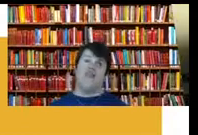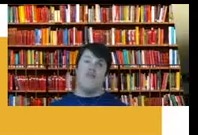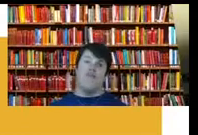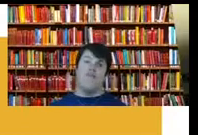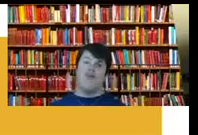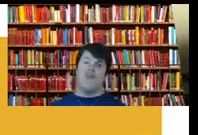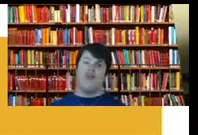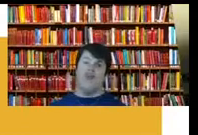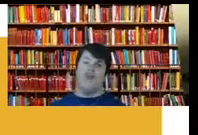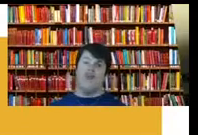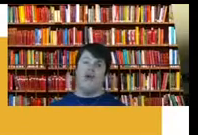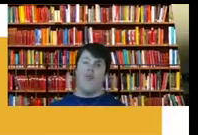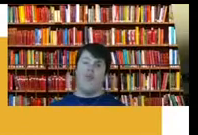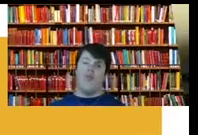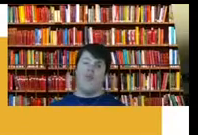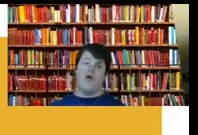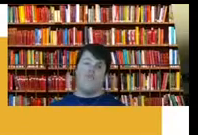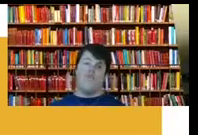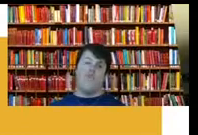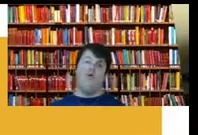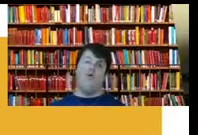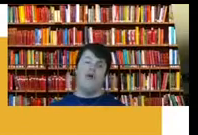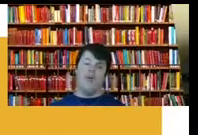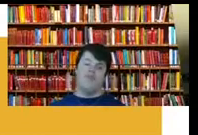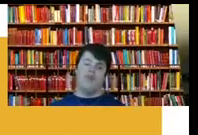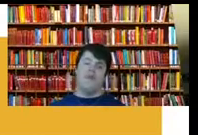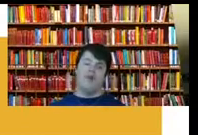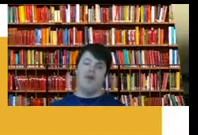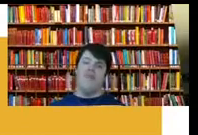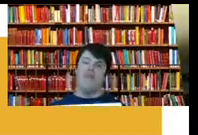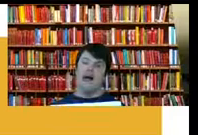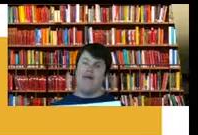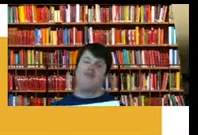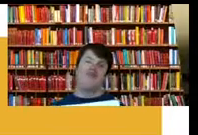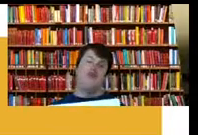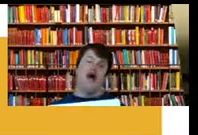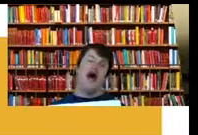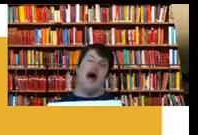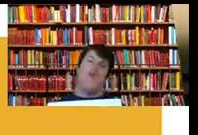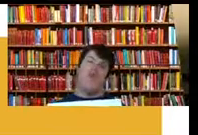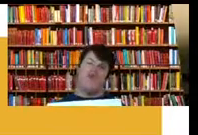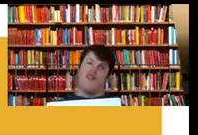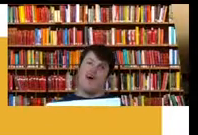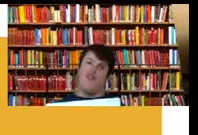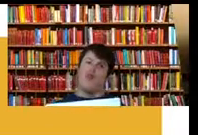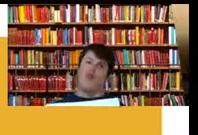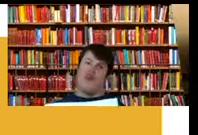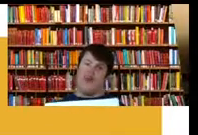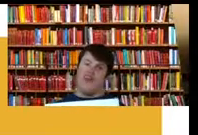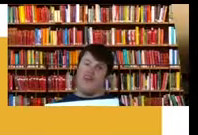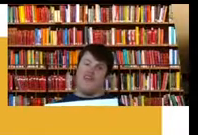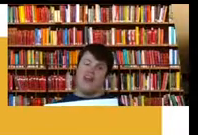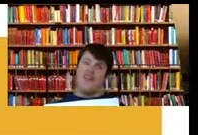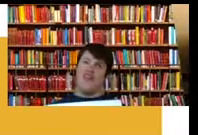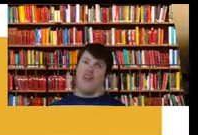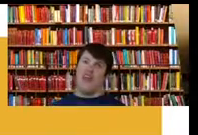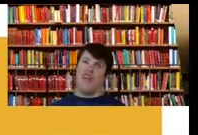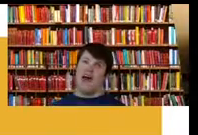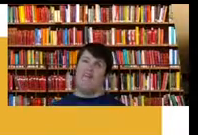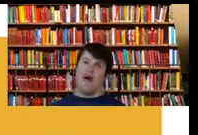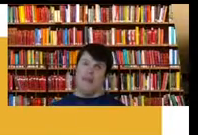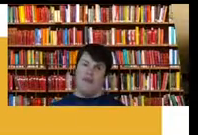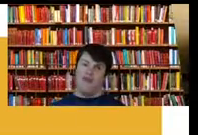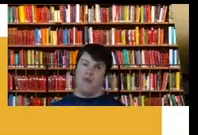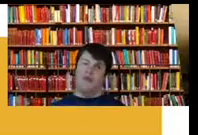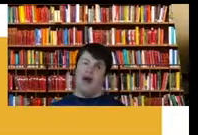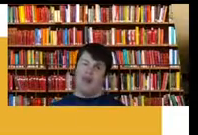about the person with the mum, that's the Hebrew term, blemish, which is not a great translation. It's not a translation that I